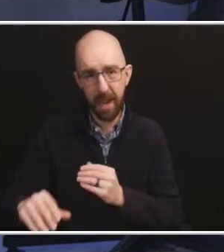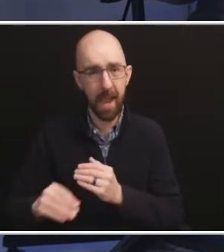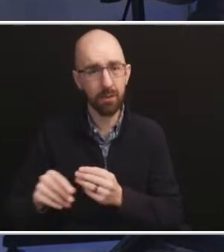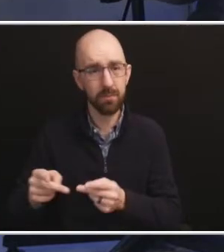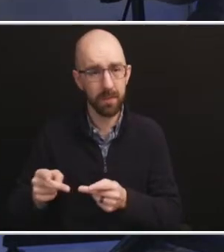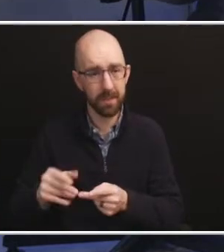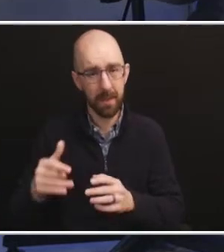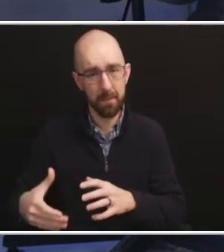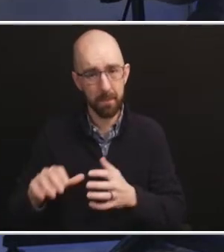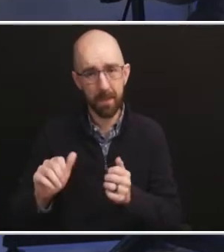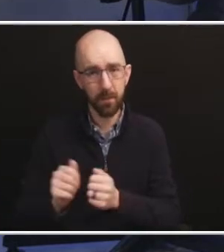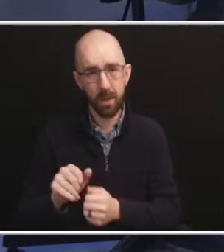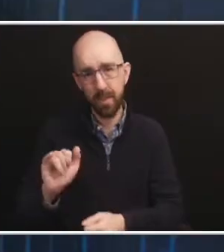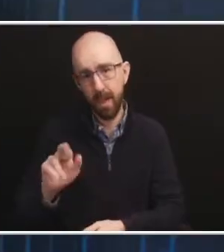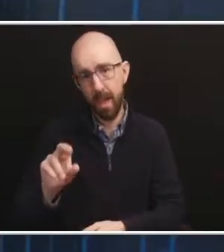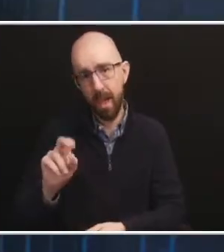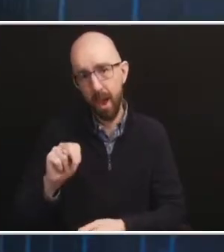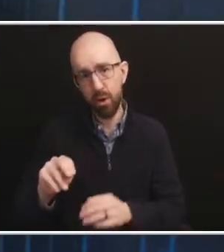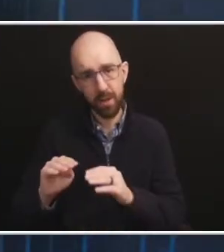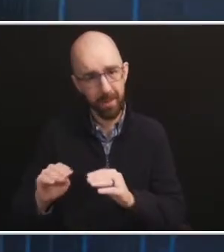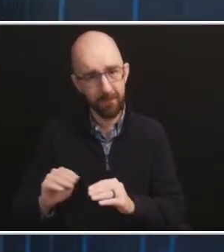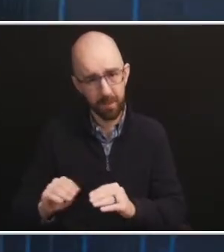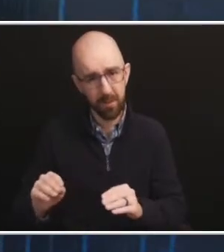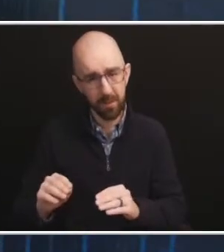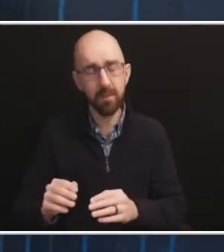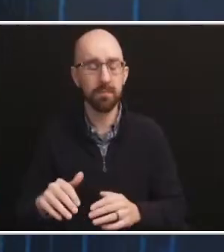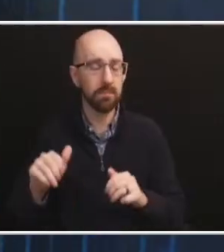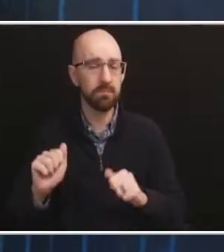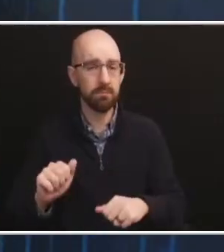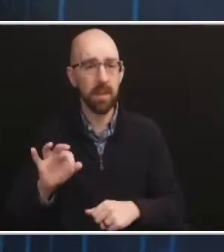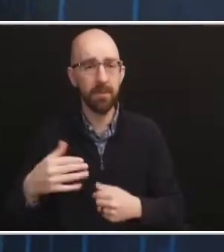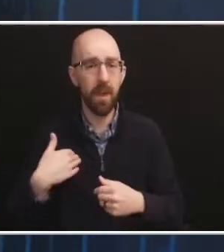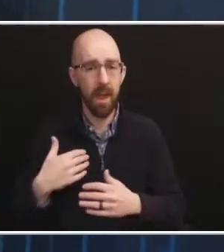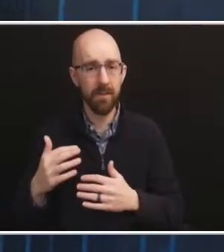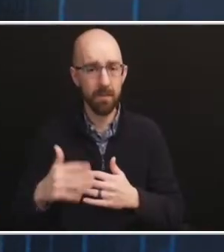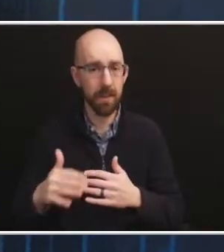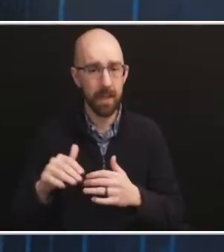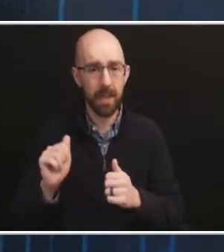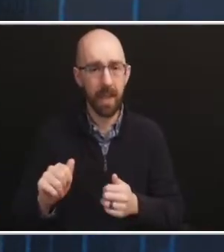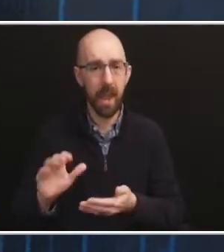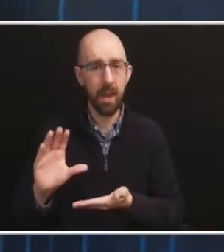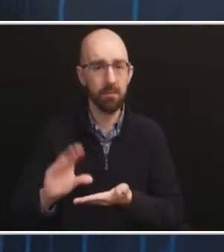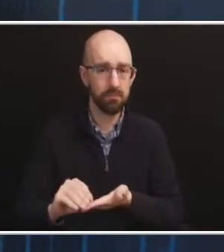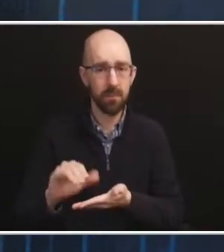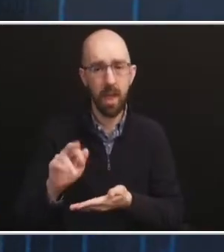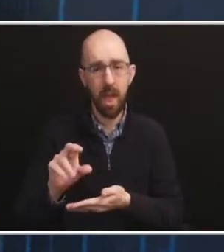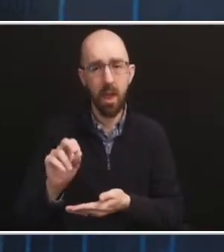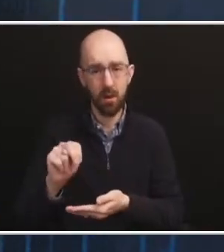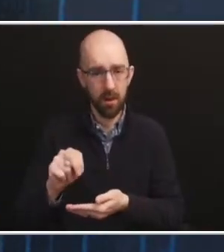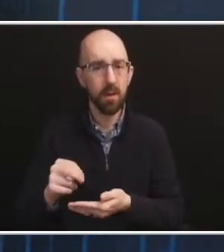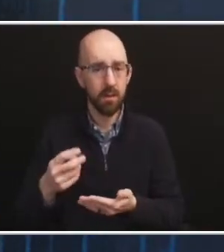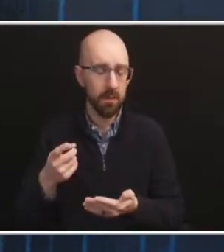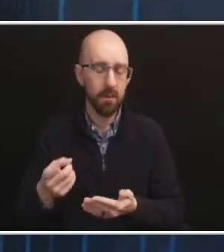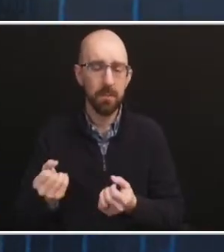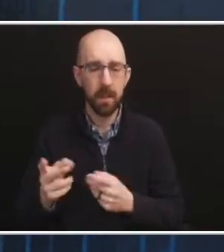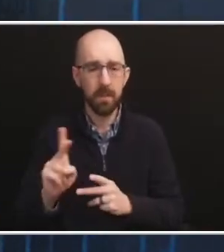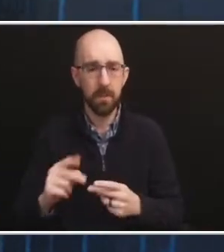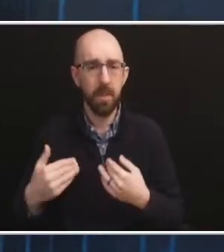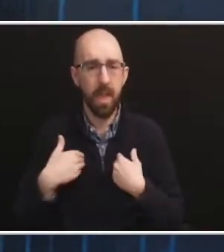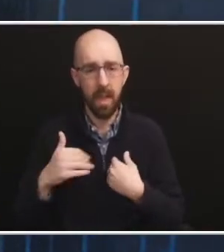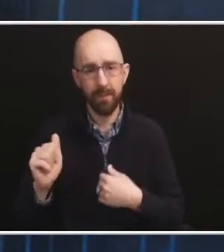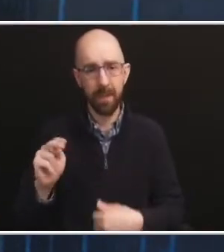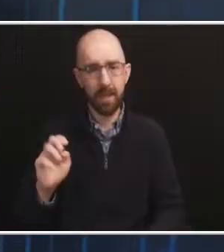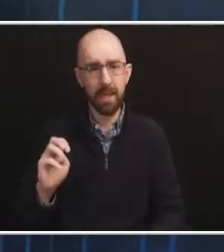iron levels? Certainly, if you have the bleeding, you can deplete your iron, and so a lot of patients can deal with anemia and have that trouble with